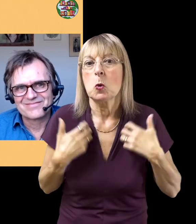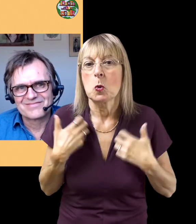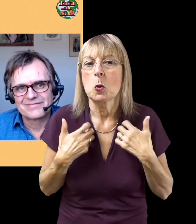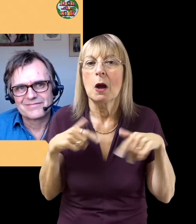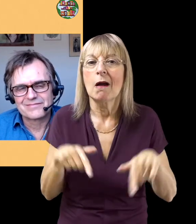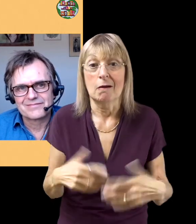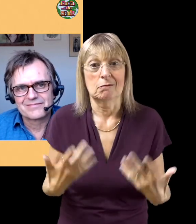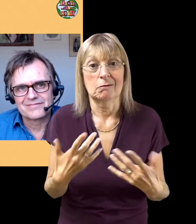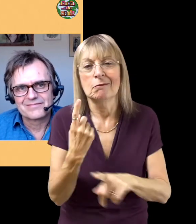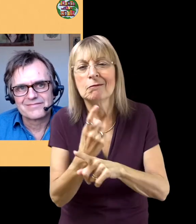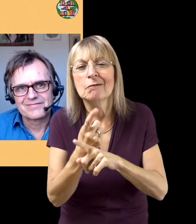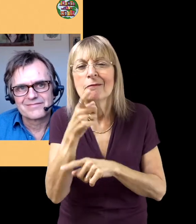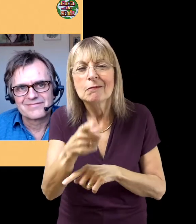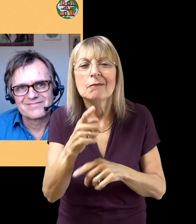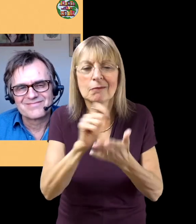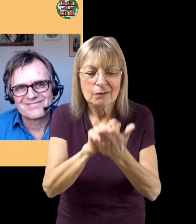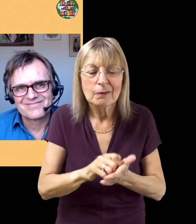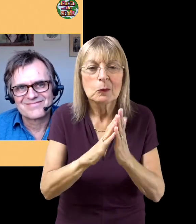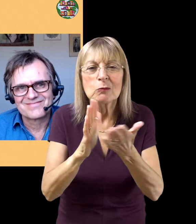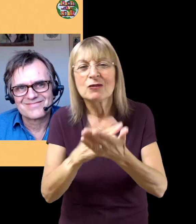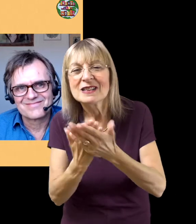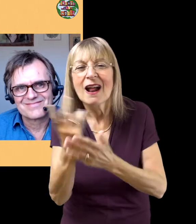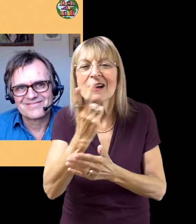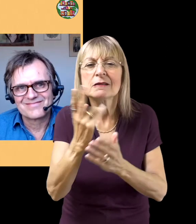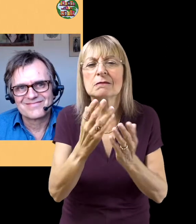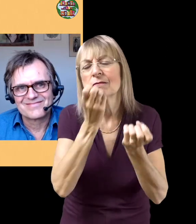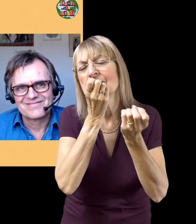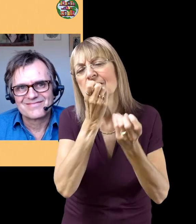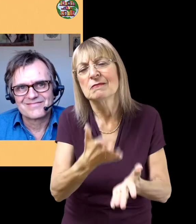In the meantime, Talking to Alaska by Anna and translated by Laura Watkinson is out now.